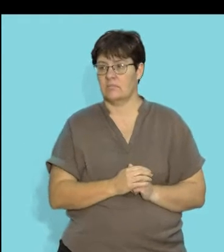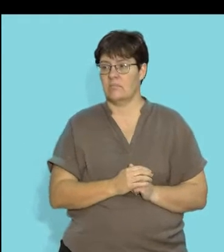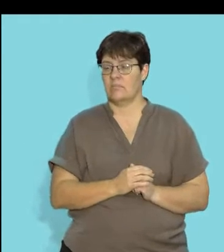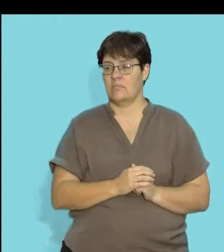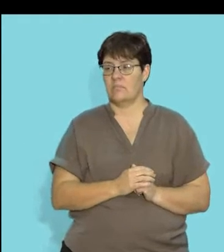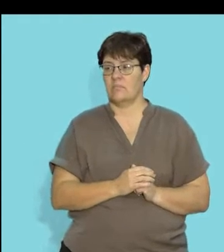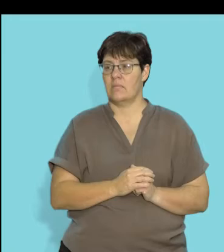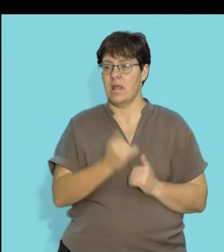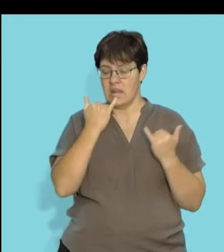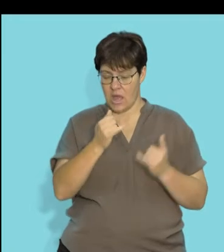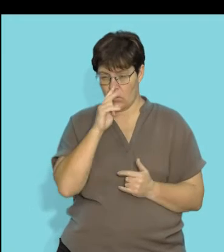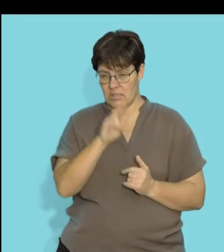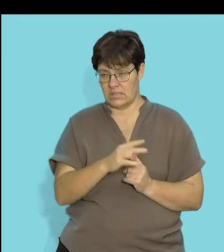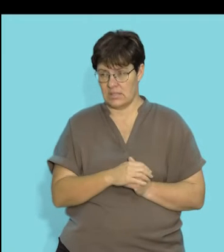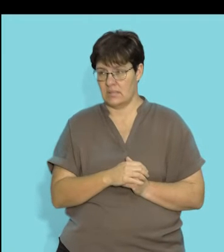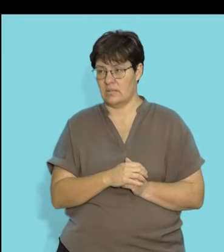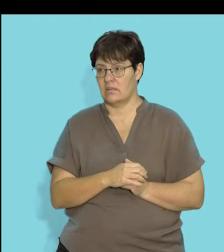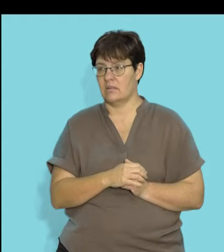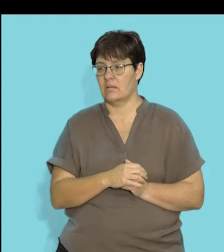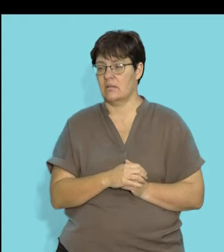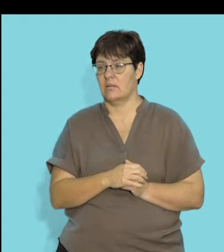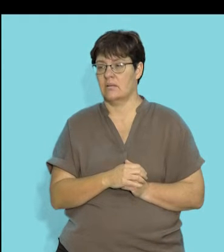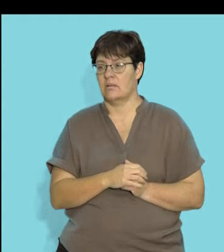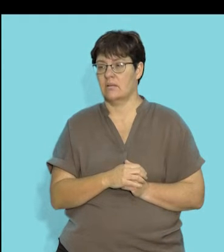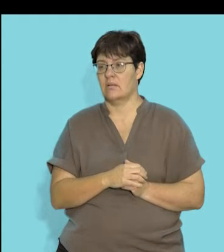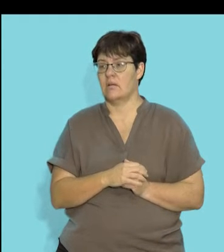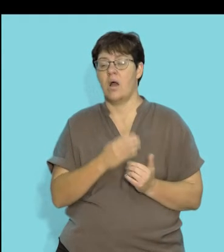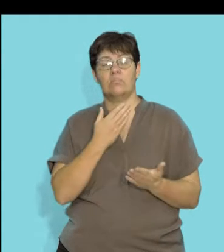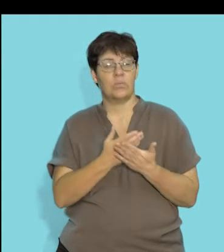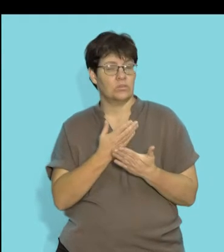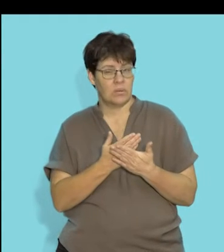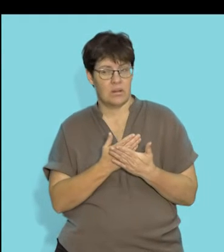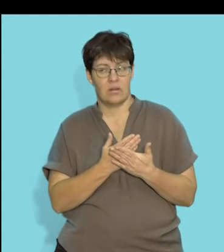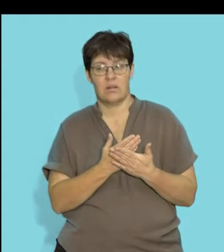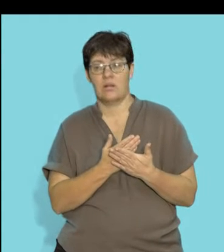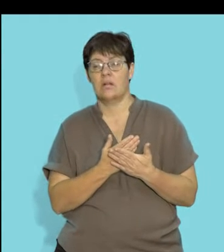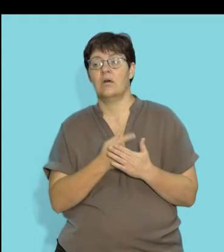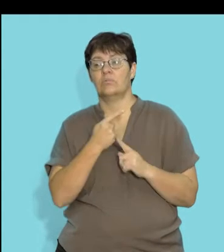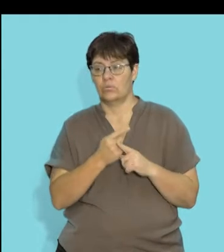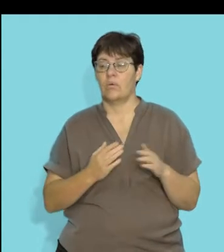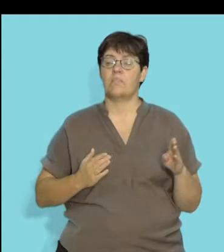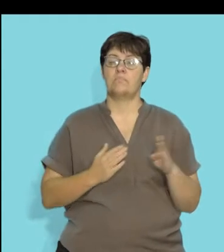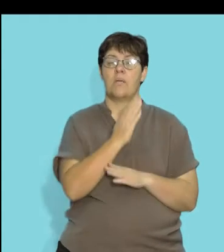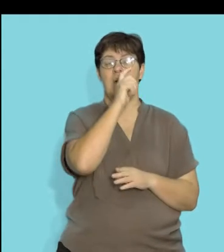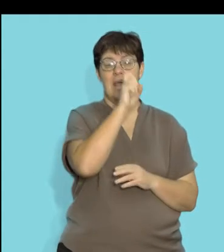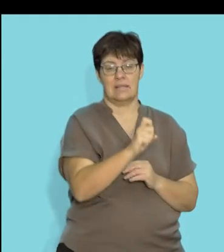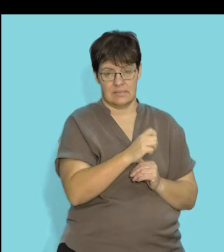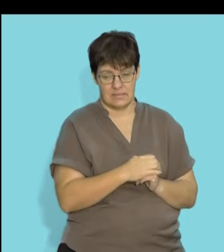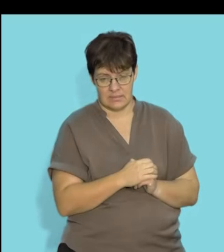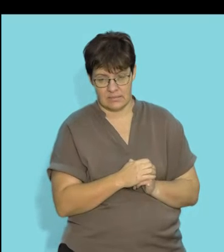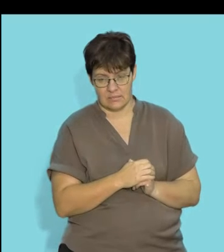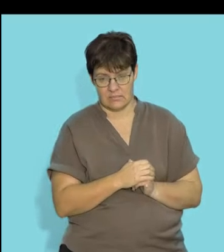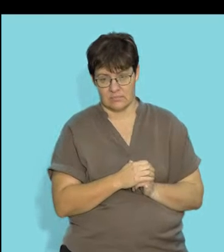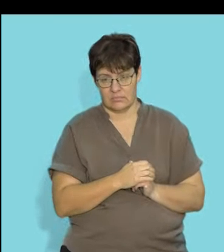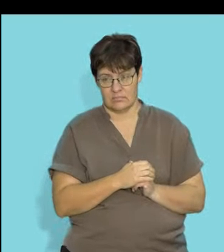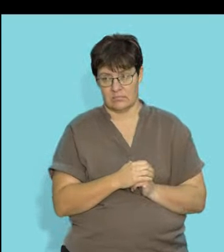like that, right? So you can now see that this graph is possible. It's possible for the hyperbolic graph to